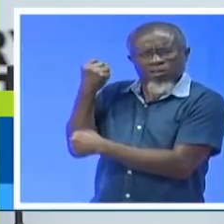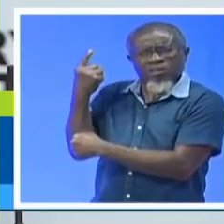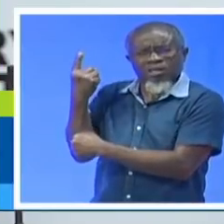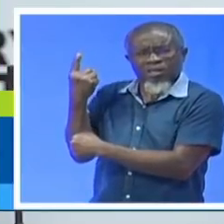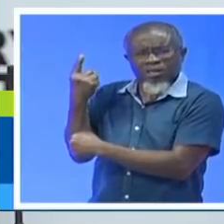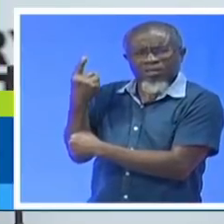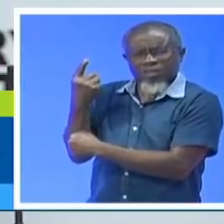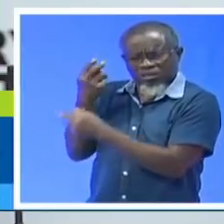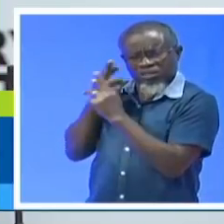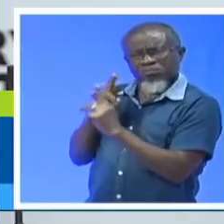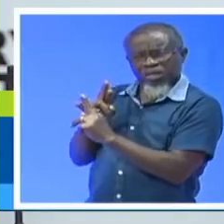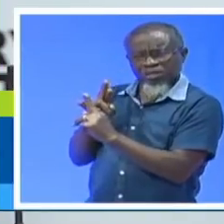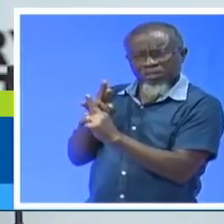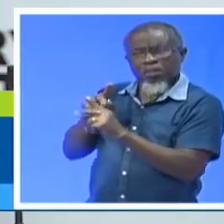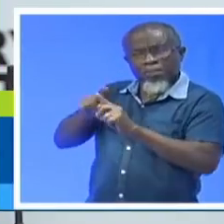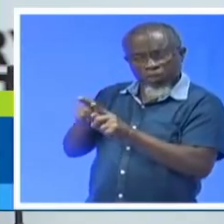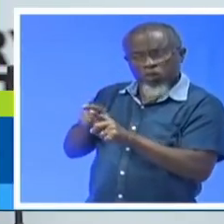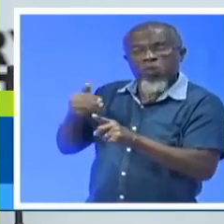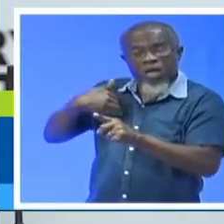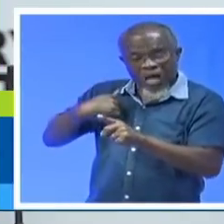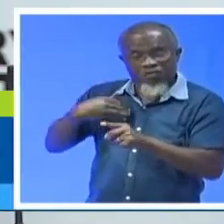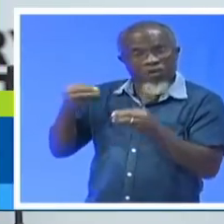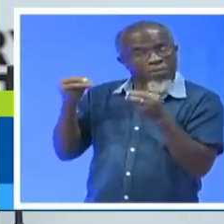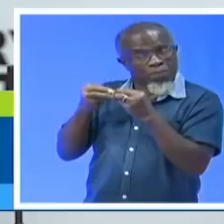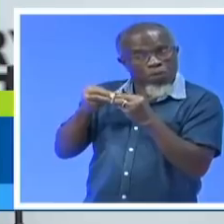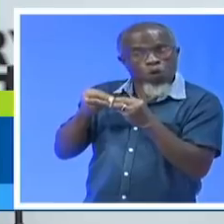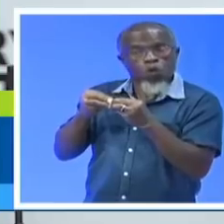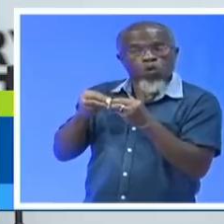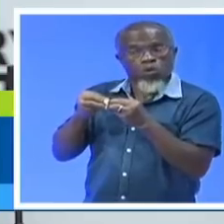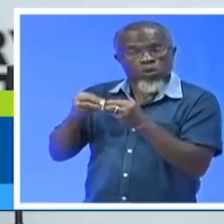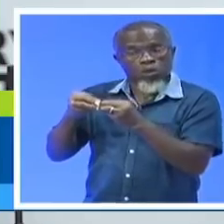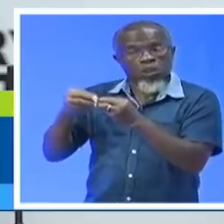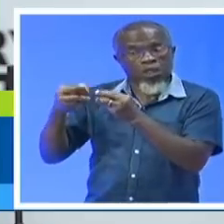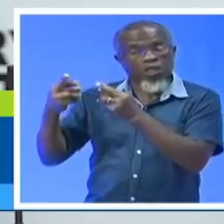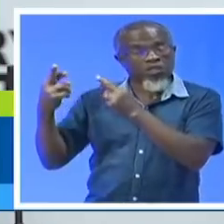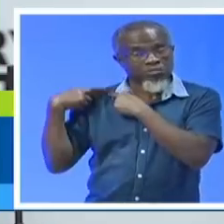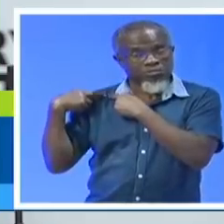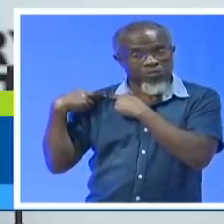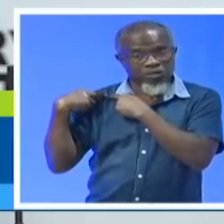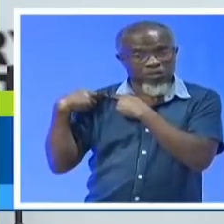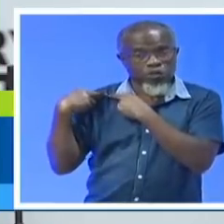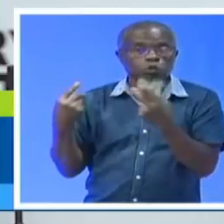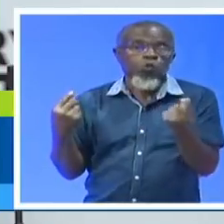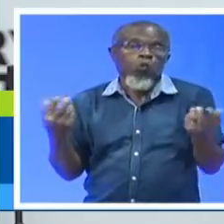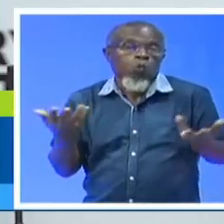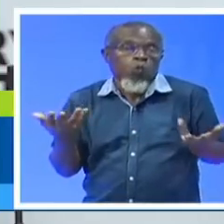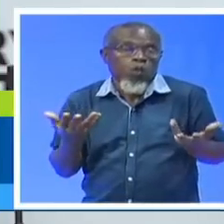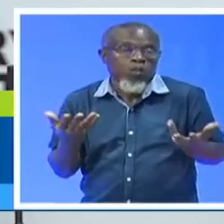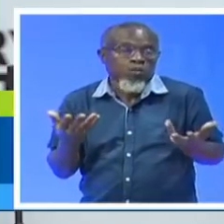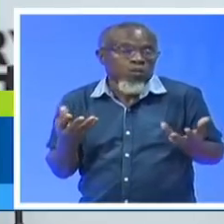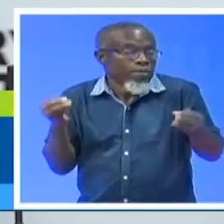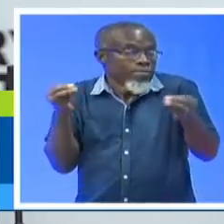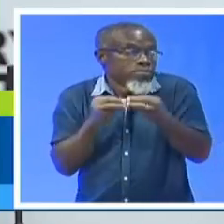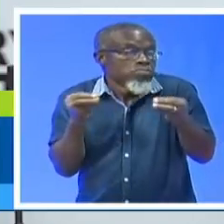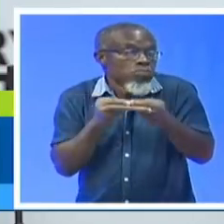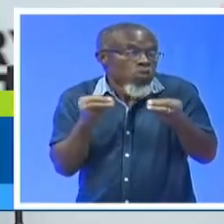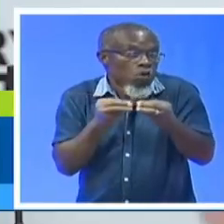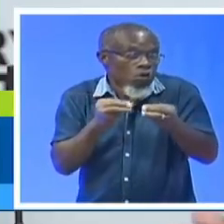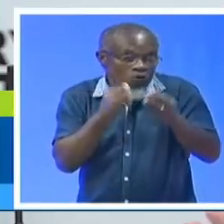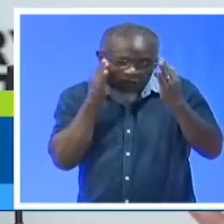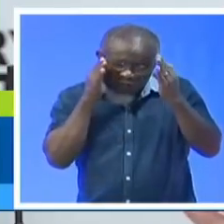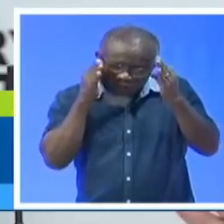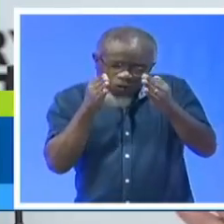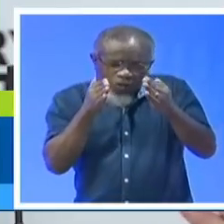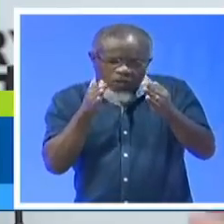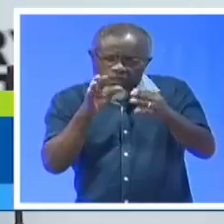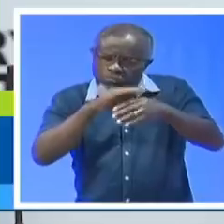you now have a duty to be even more careful with hand washing, masking and keeping away from